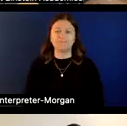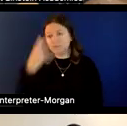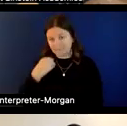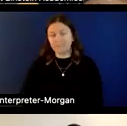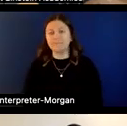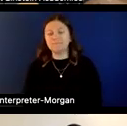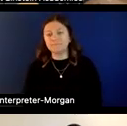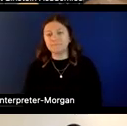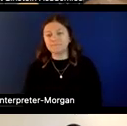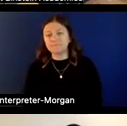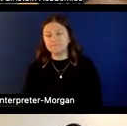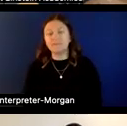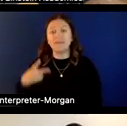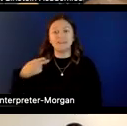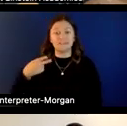The scissors.